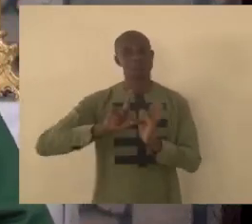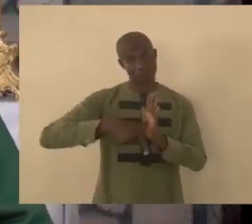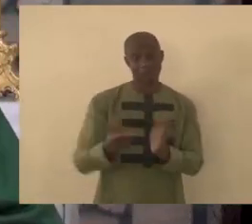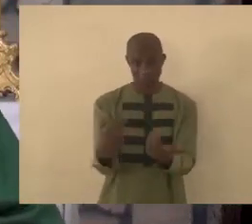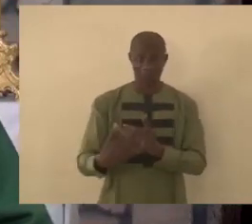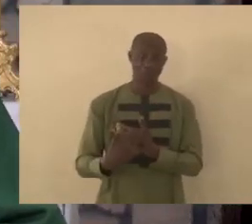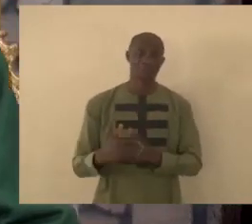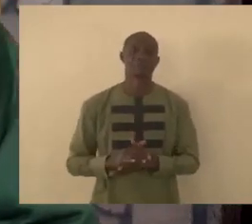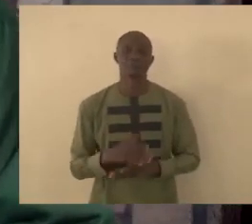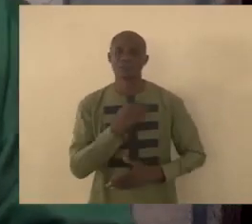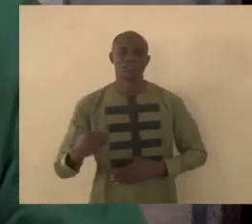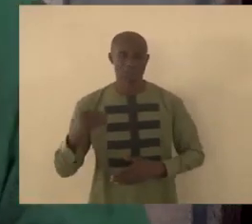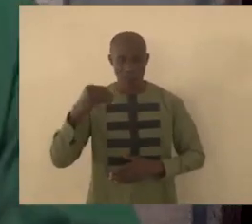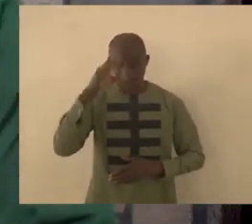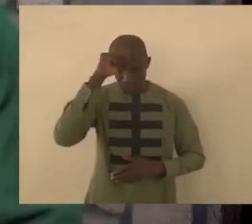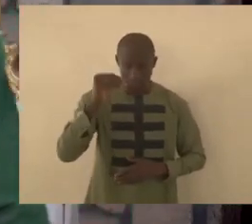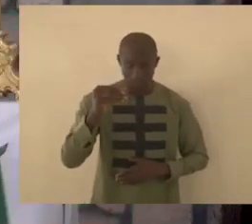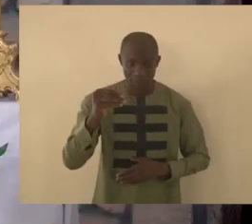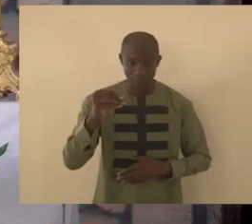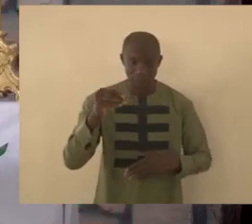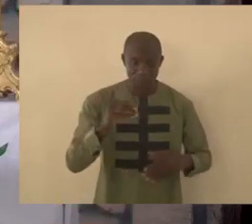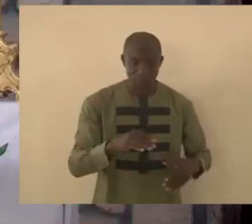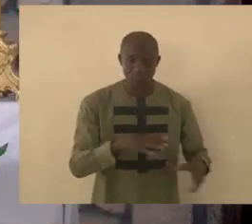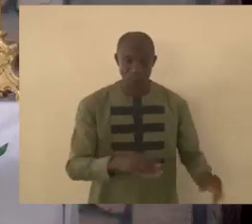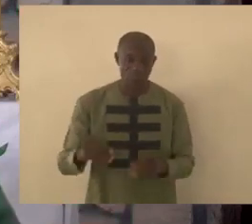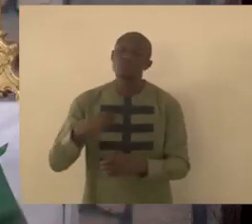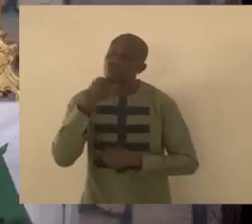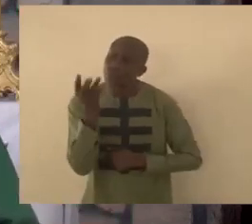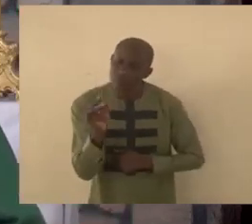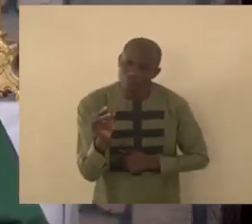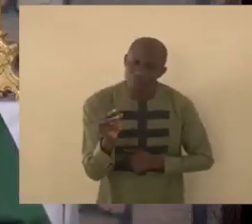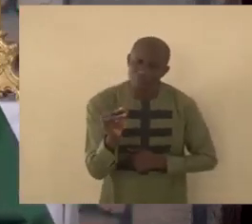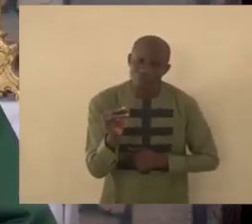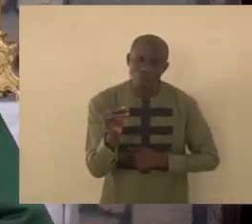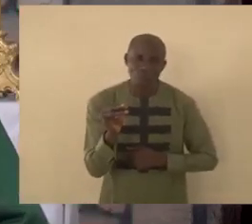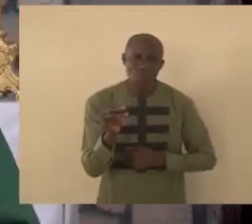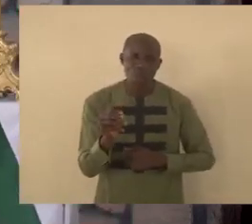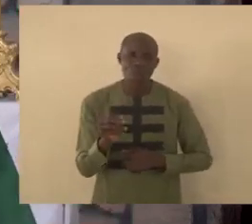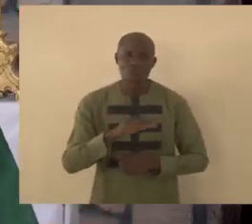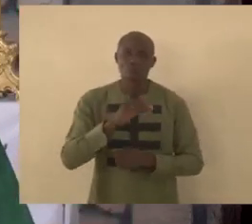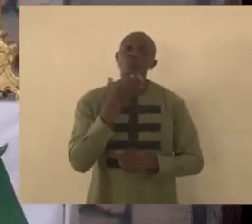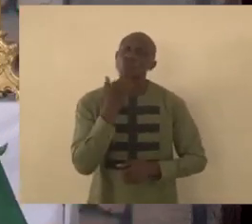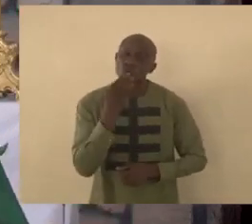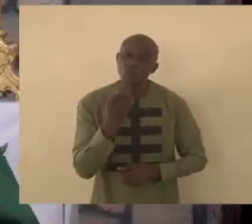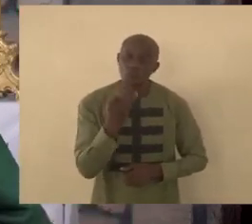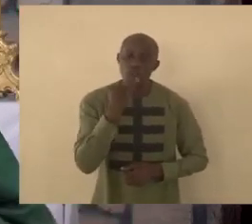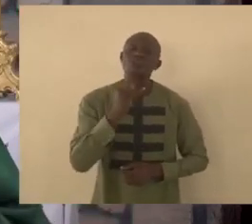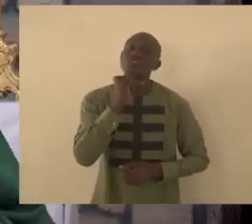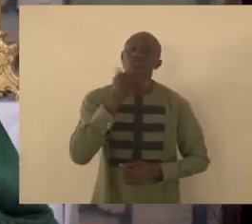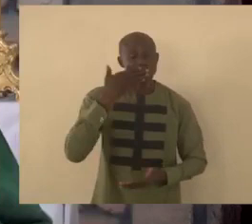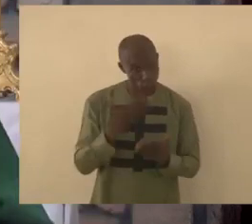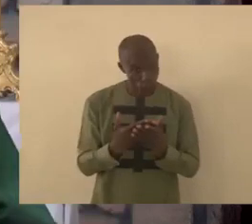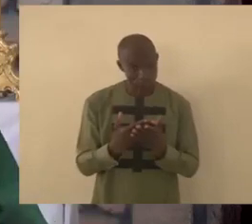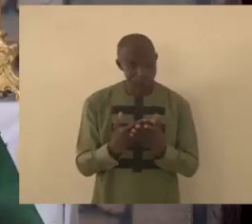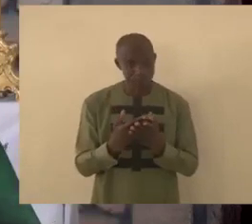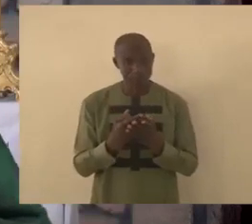later, they returned. And Gandhi took the child and told him, you know, sugar is not good. Don't